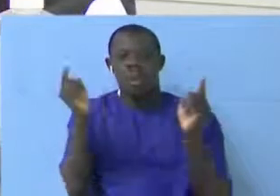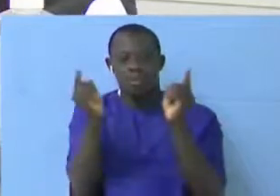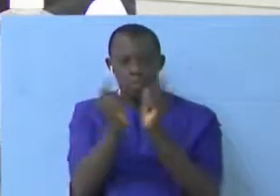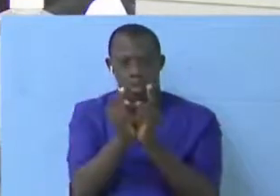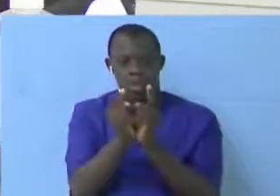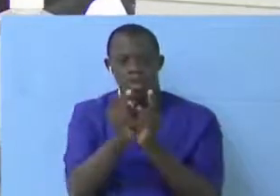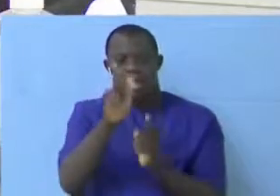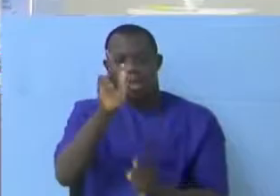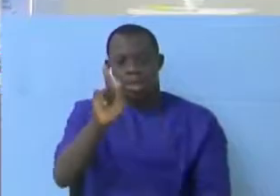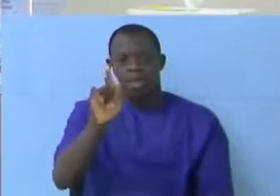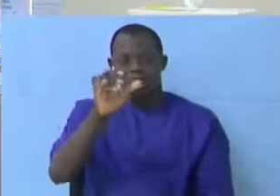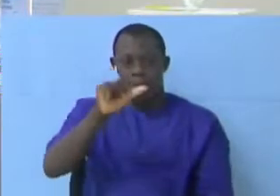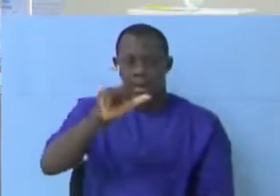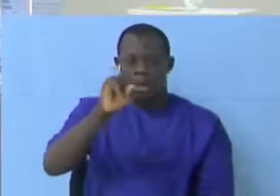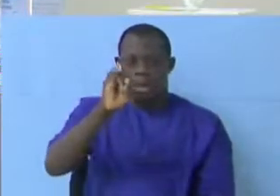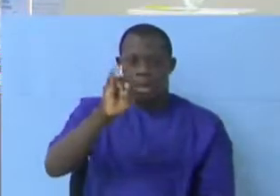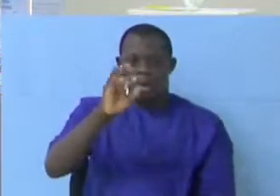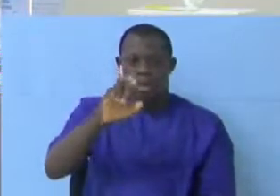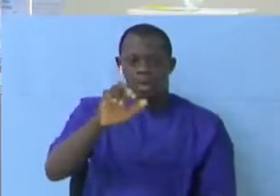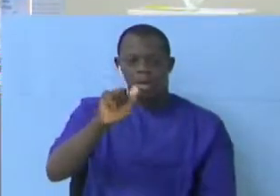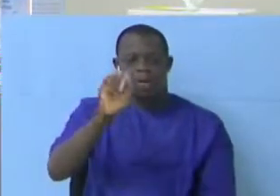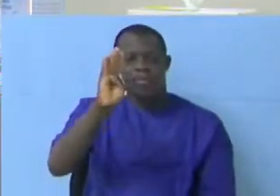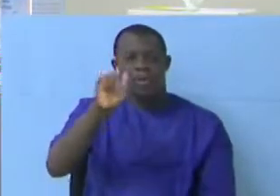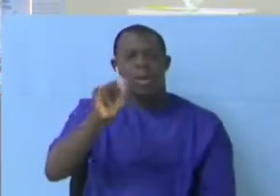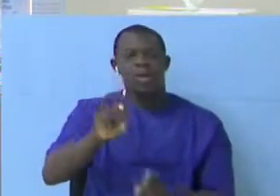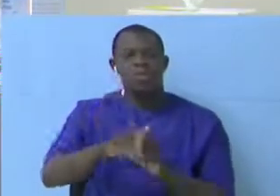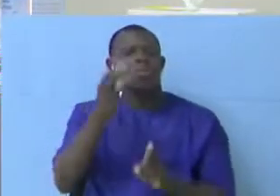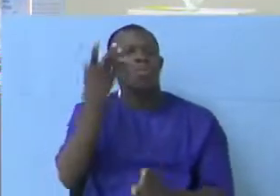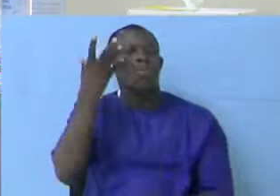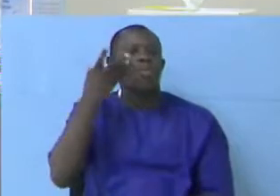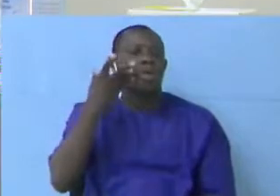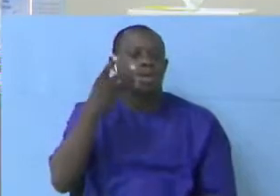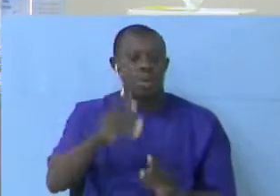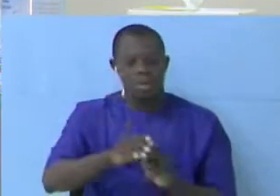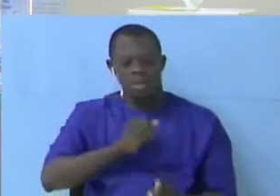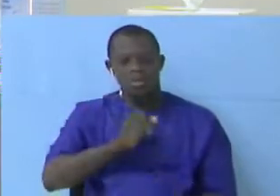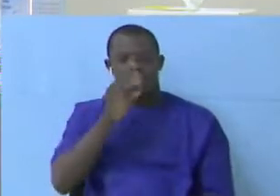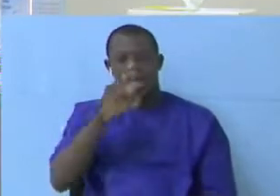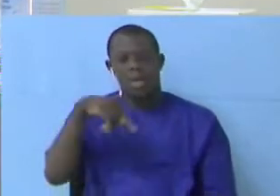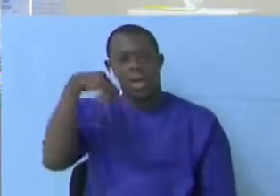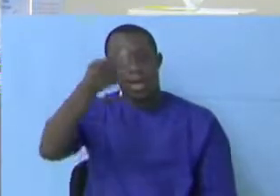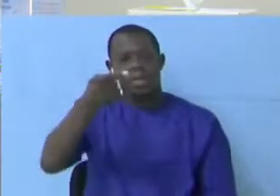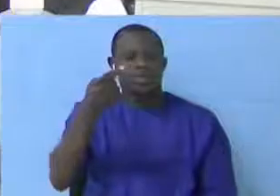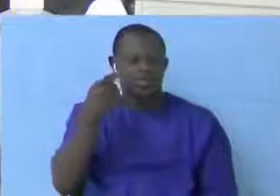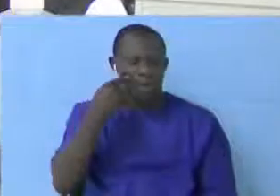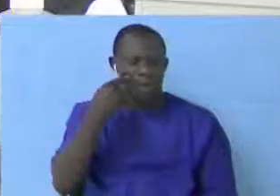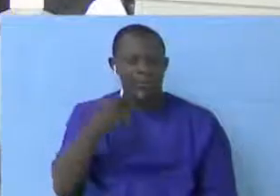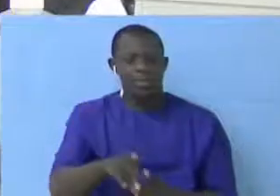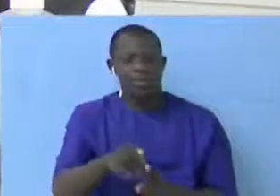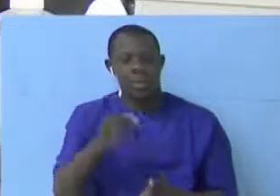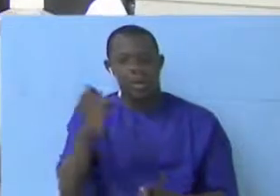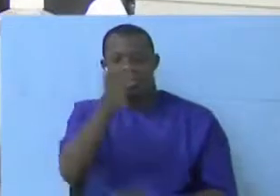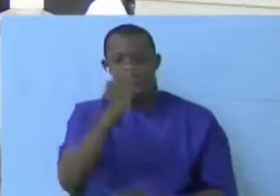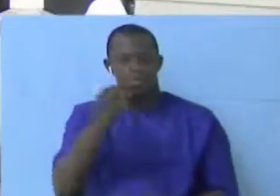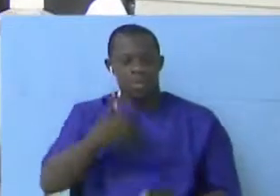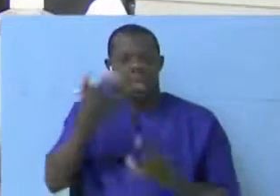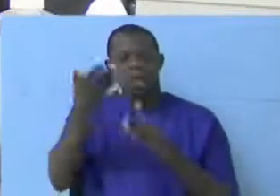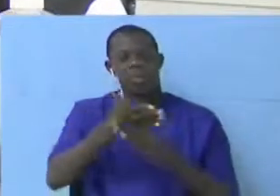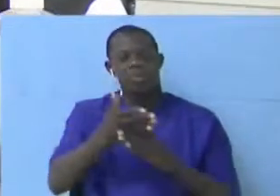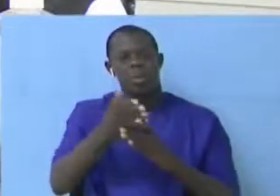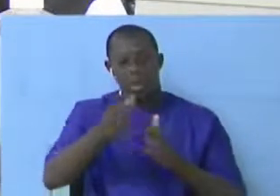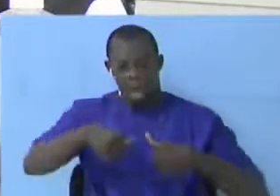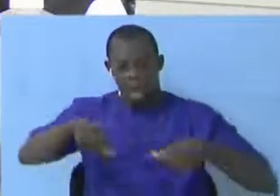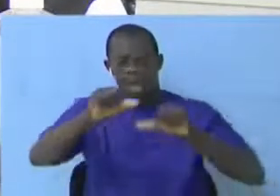When was that to be? The following day. Because I believe this was around 12 midnight, 1 o'clock,